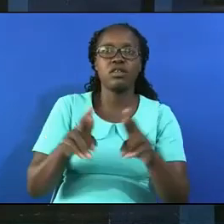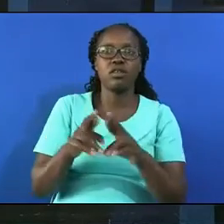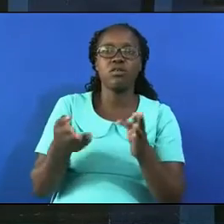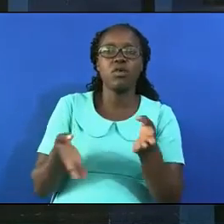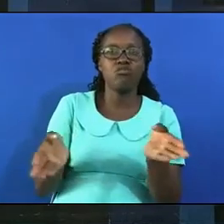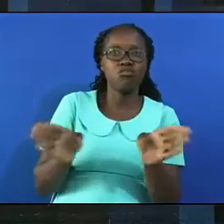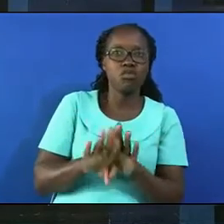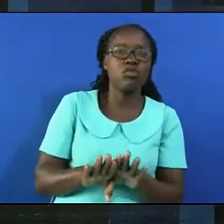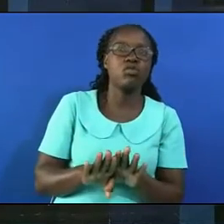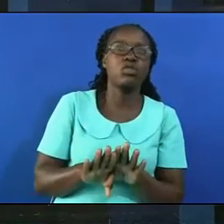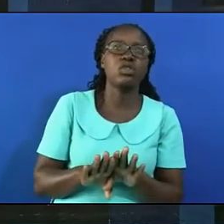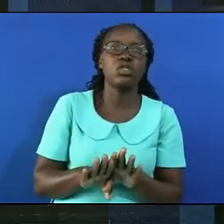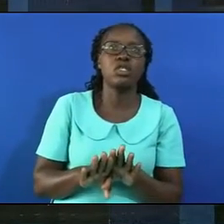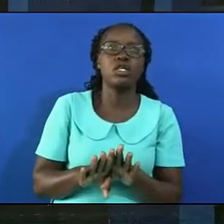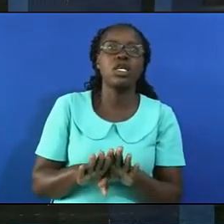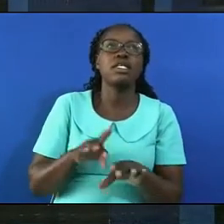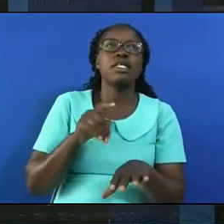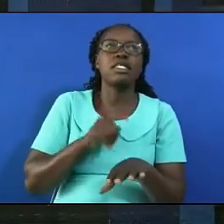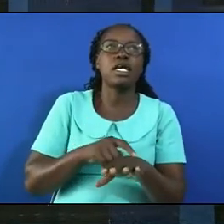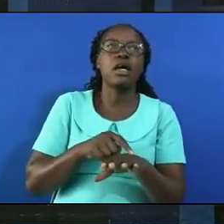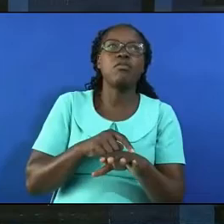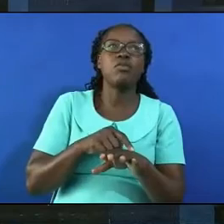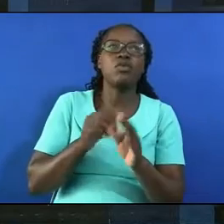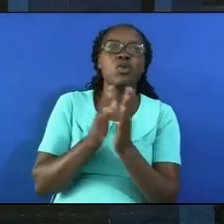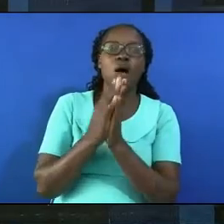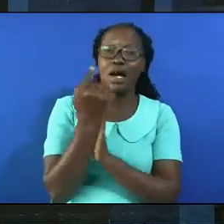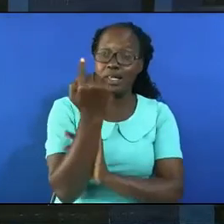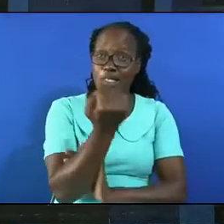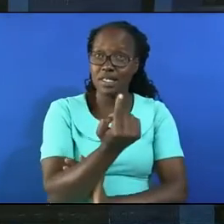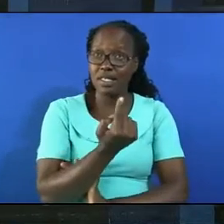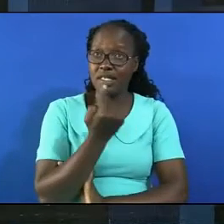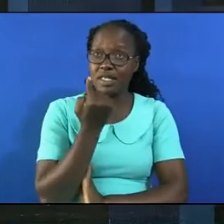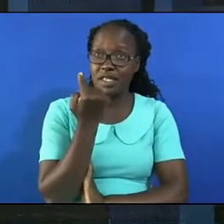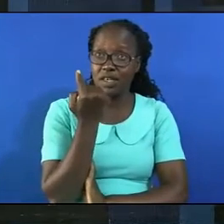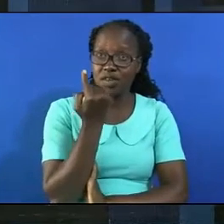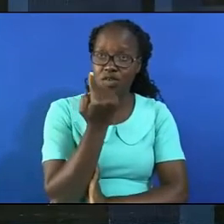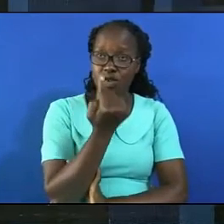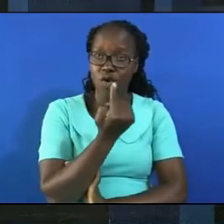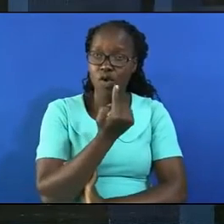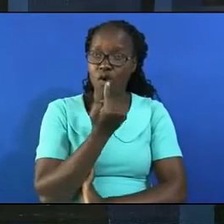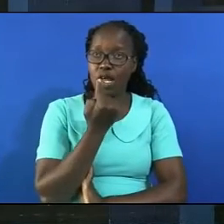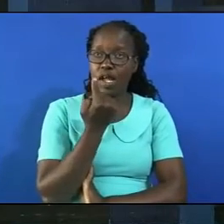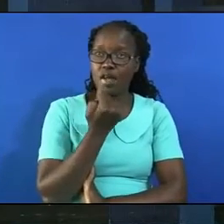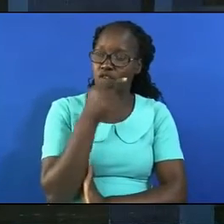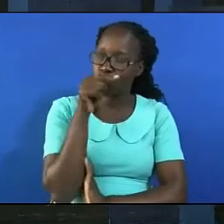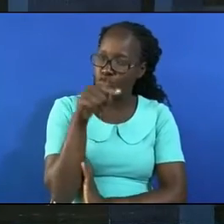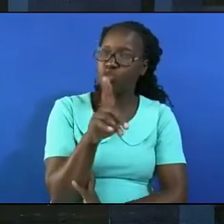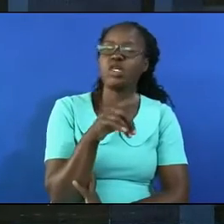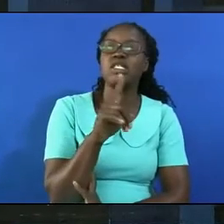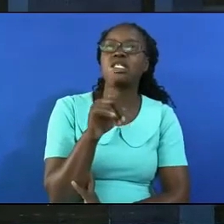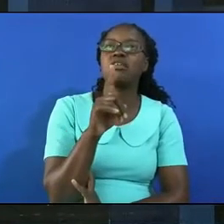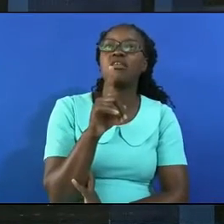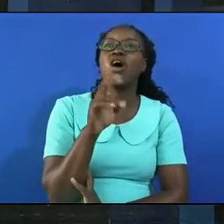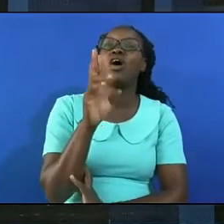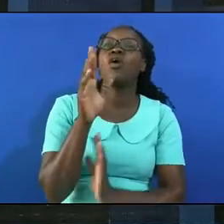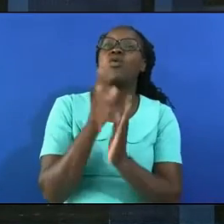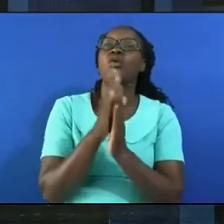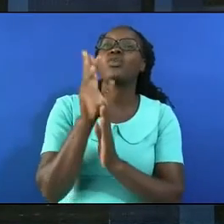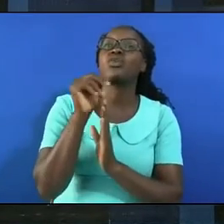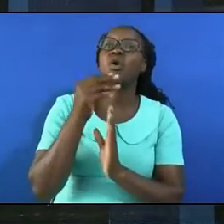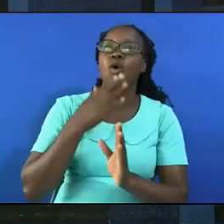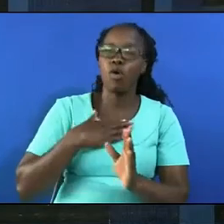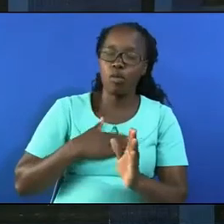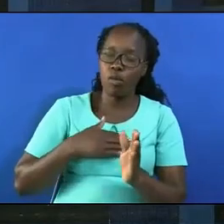also close it. And when you are single, alone, yourself, with nobody